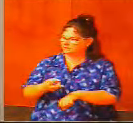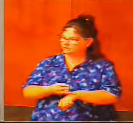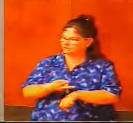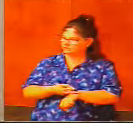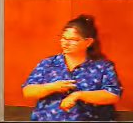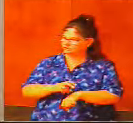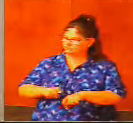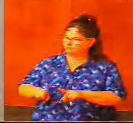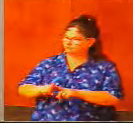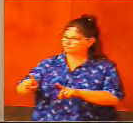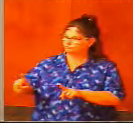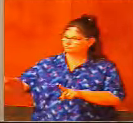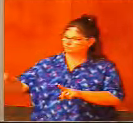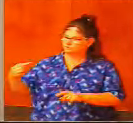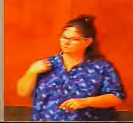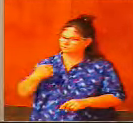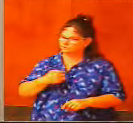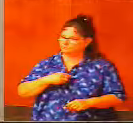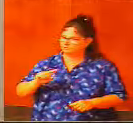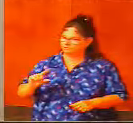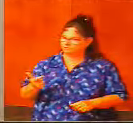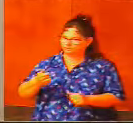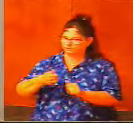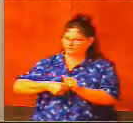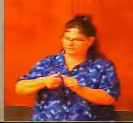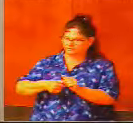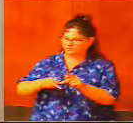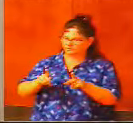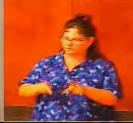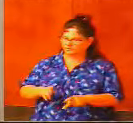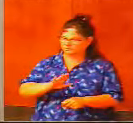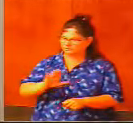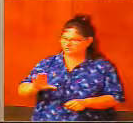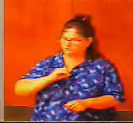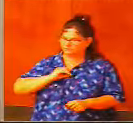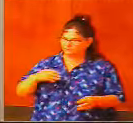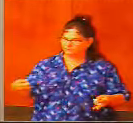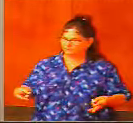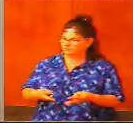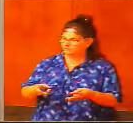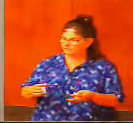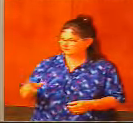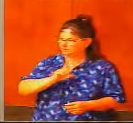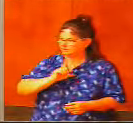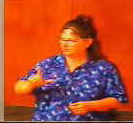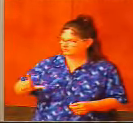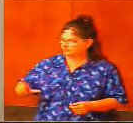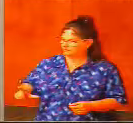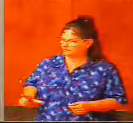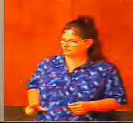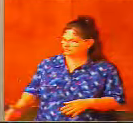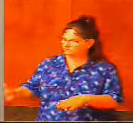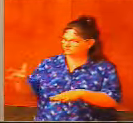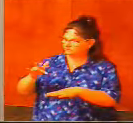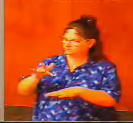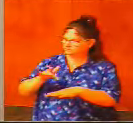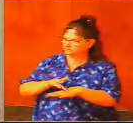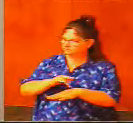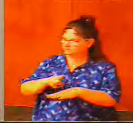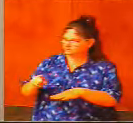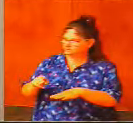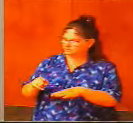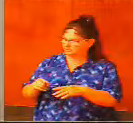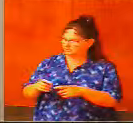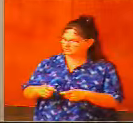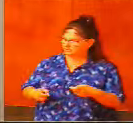astray. We have turned every one to his own way, and the Lord has laid on him the